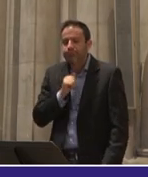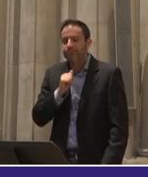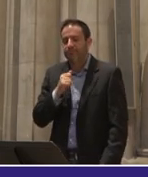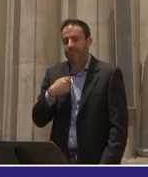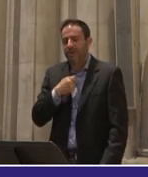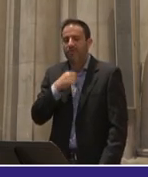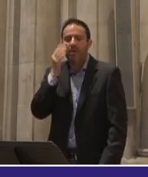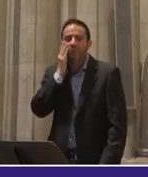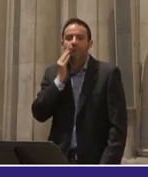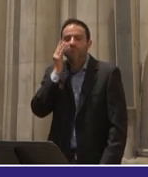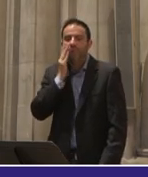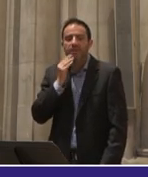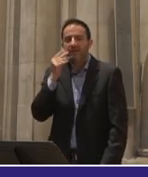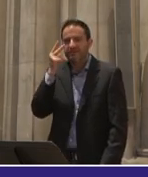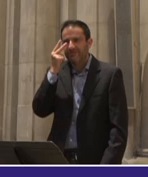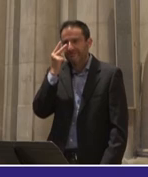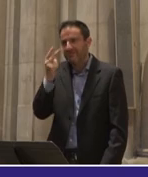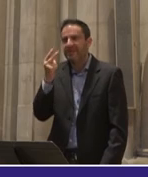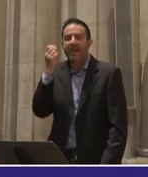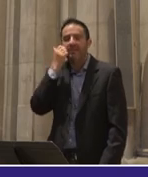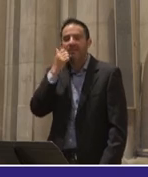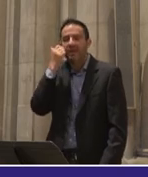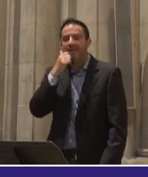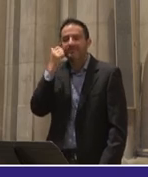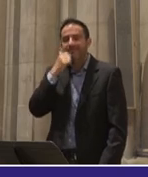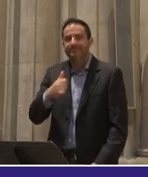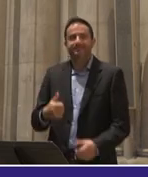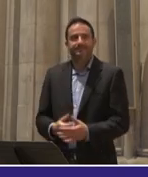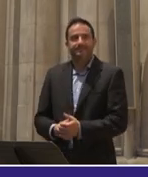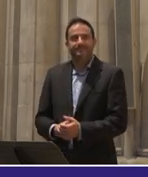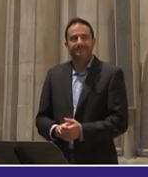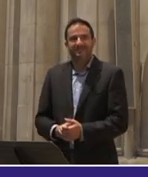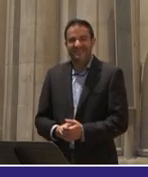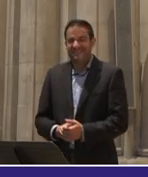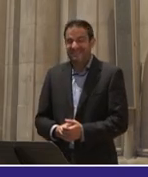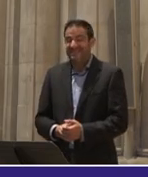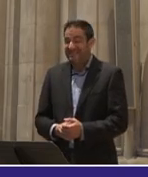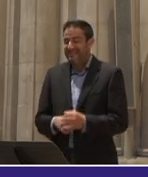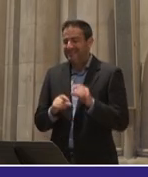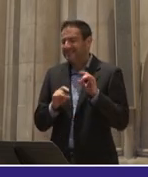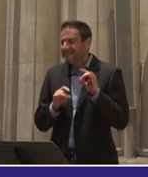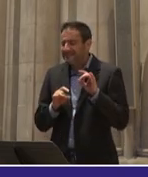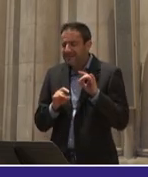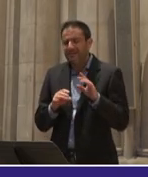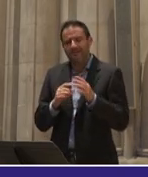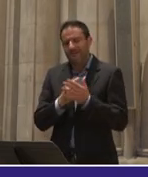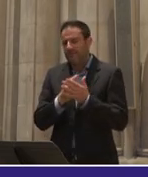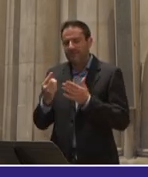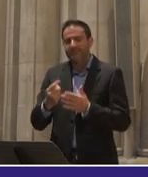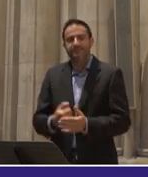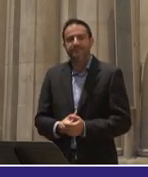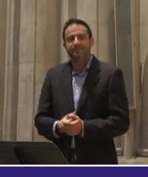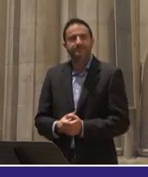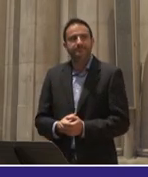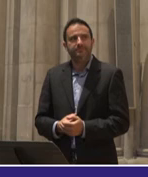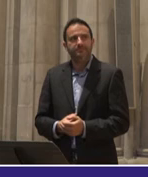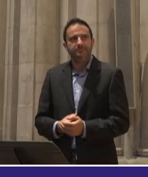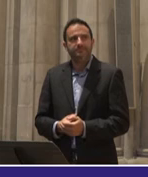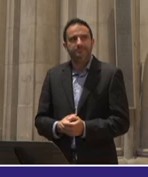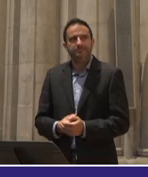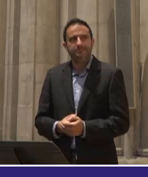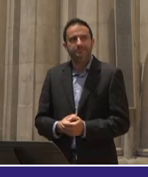and see every day, and it's been a particularly devastating week, hasn't it?